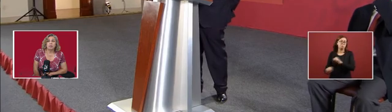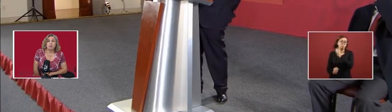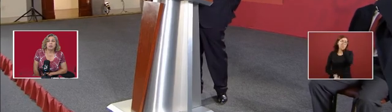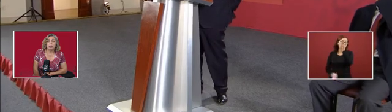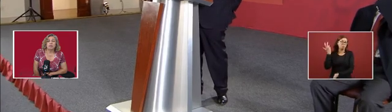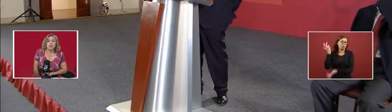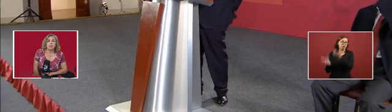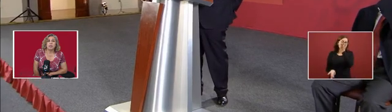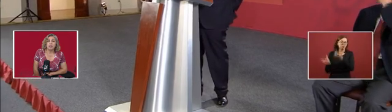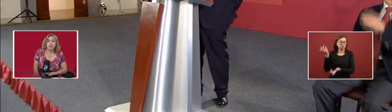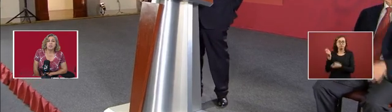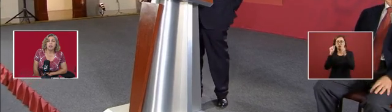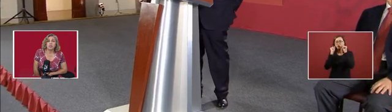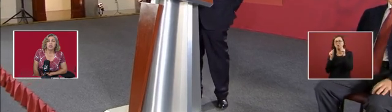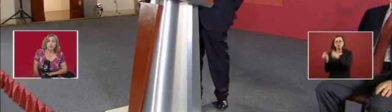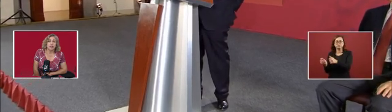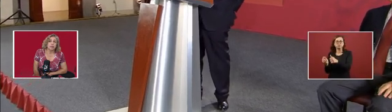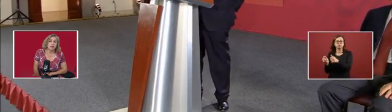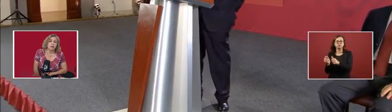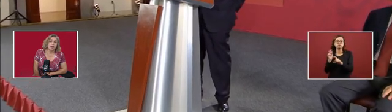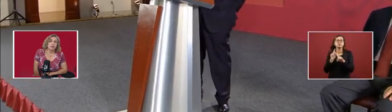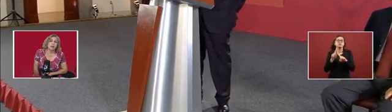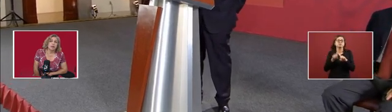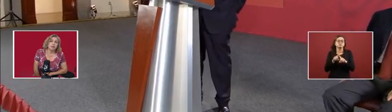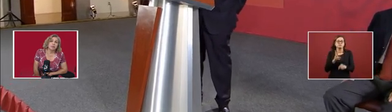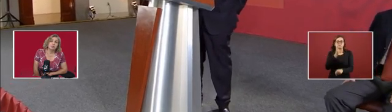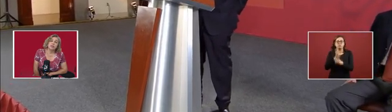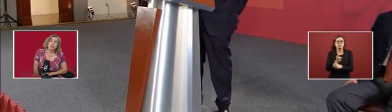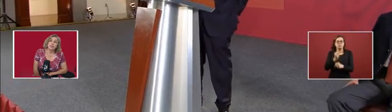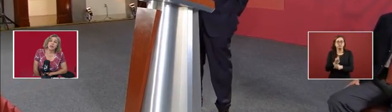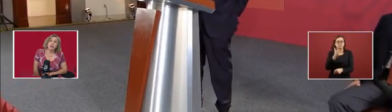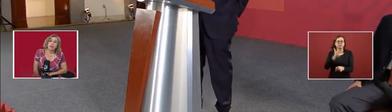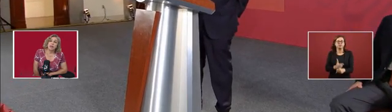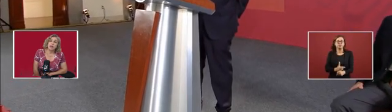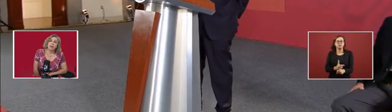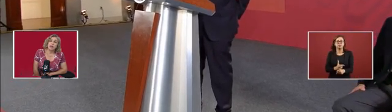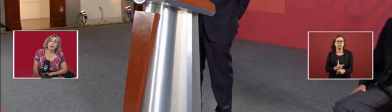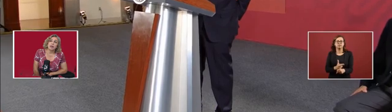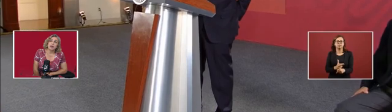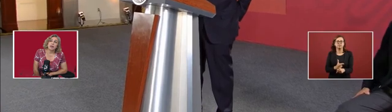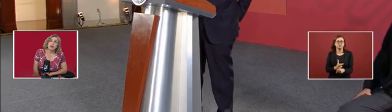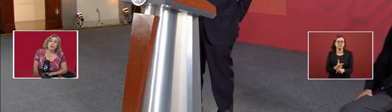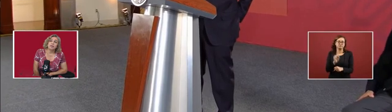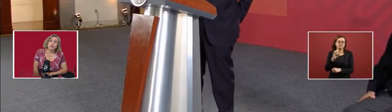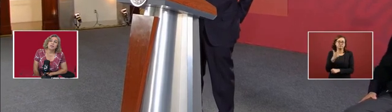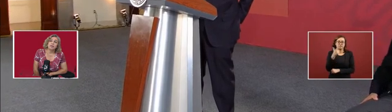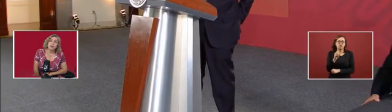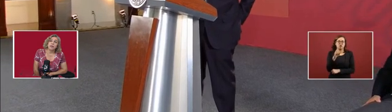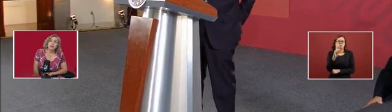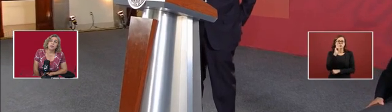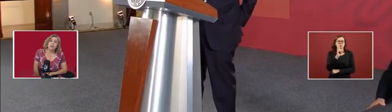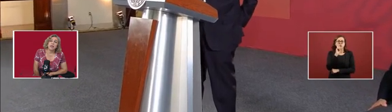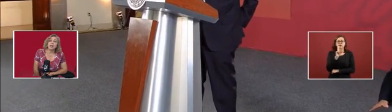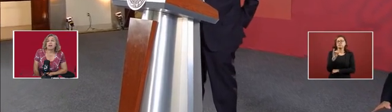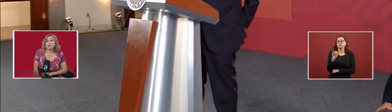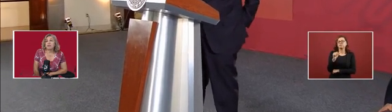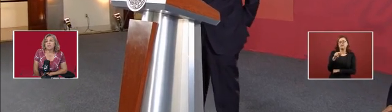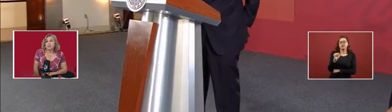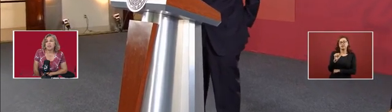of your life, Eso es this lo que puedo money. comentar. That's what I can tell you. Voy a investigar And sobre I will este caso. investigate Hay regarding this case.